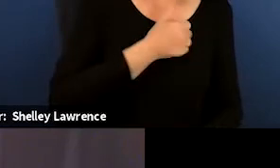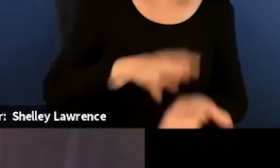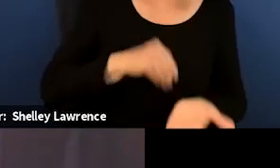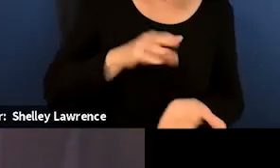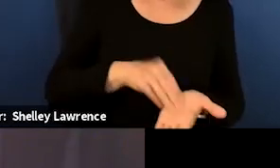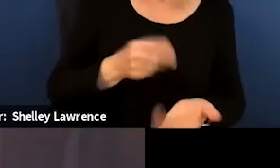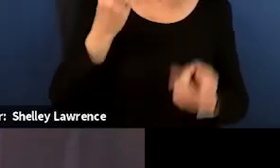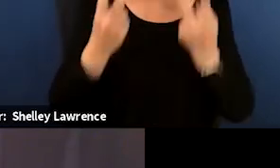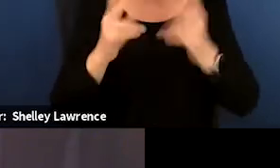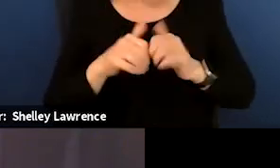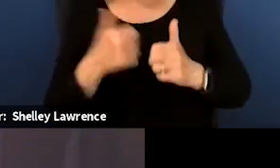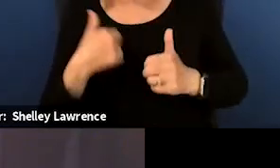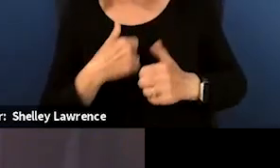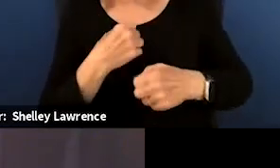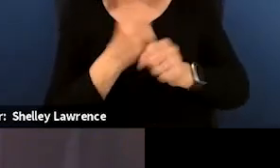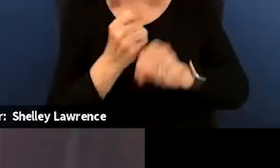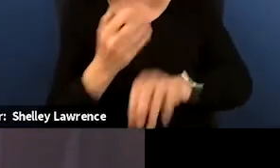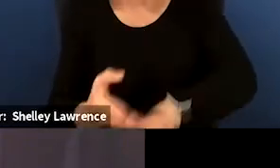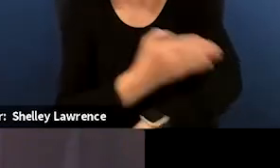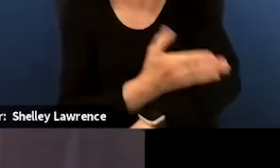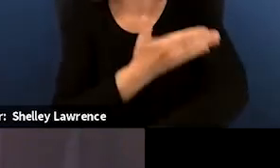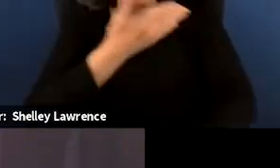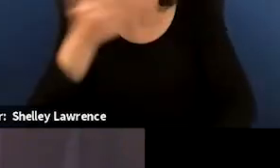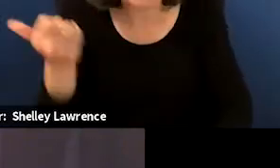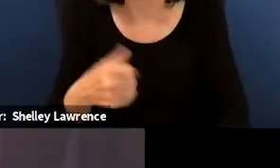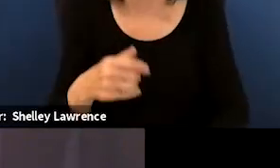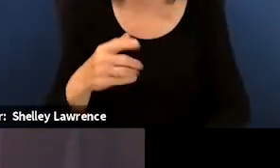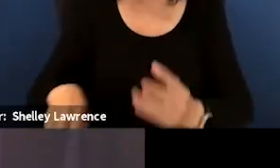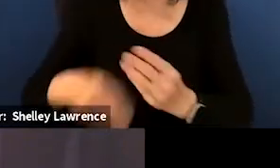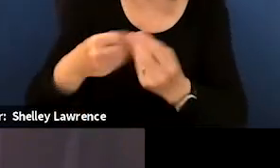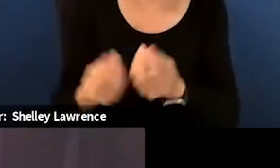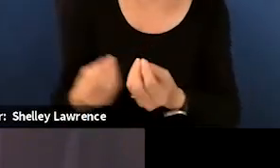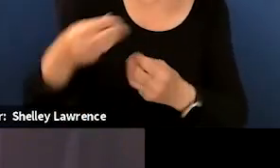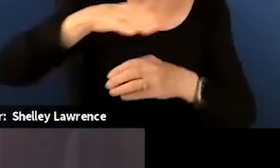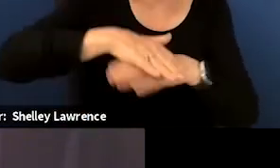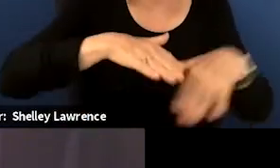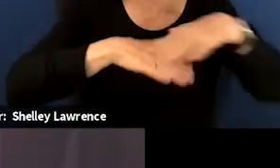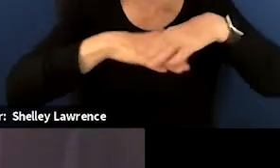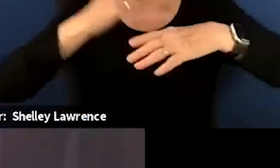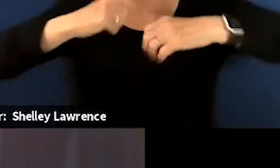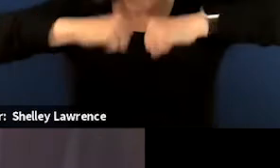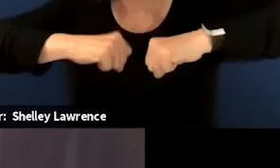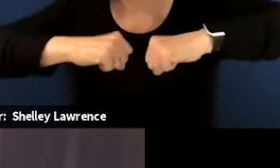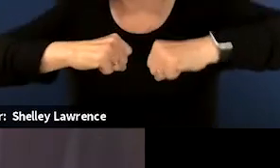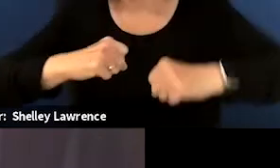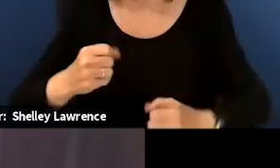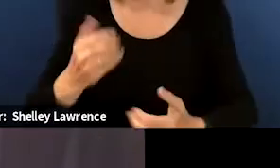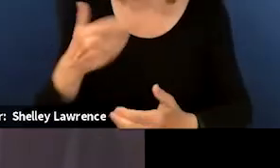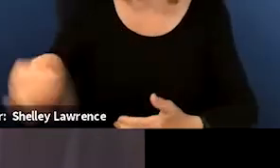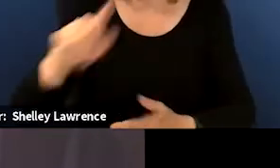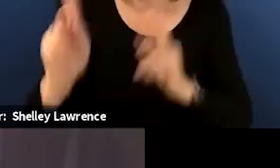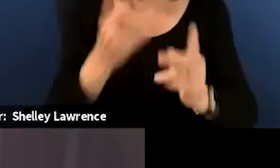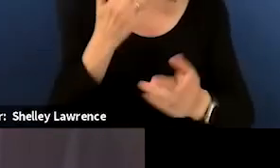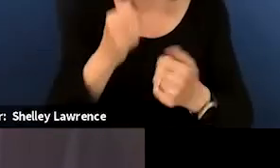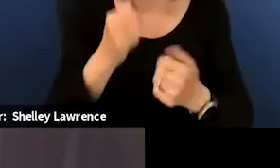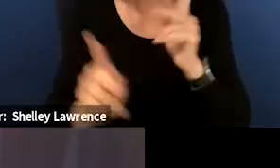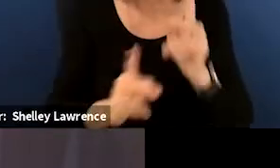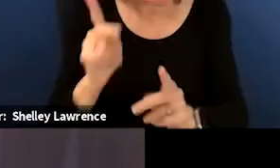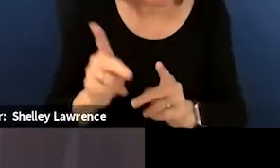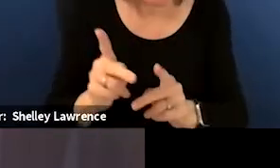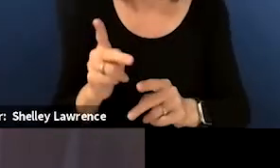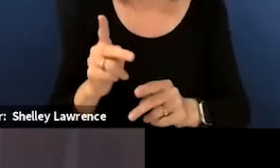to see how we can make it better and add more layers of protection. Thank you to those employees who have turned in